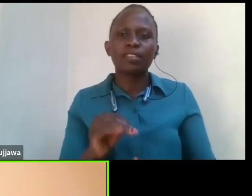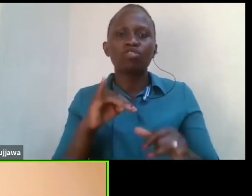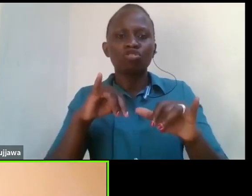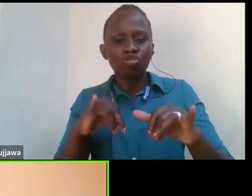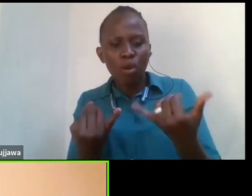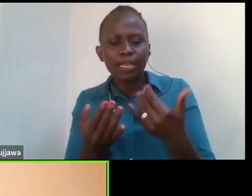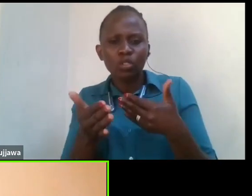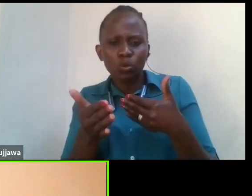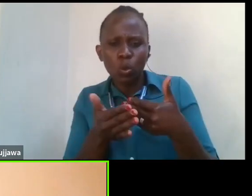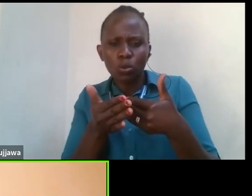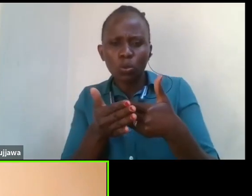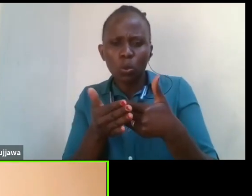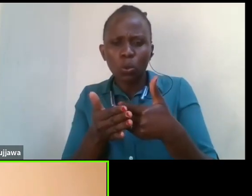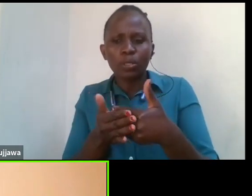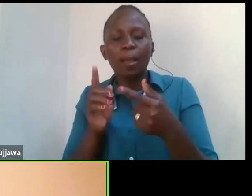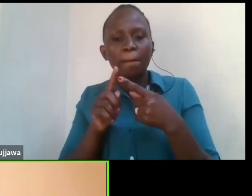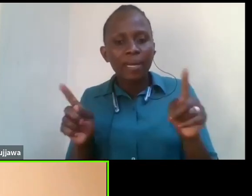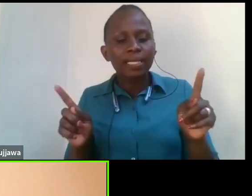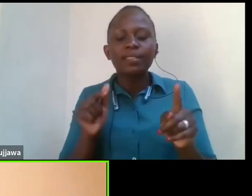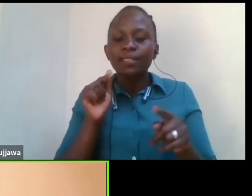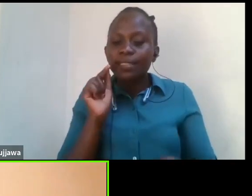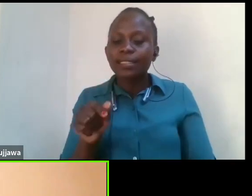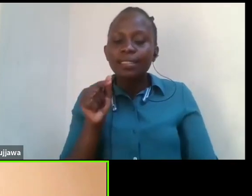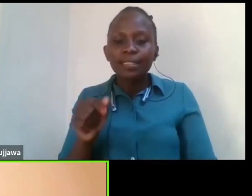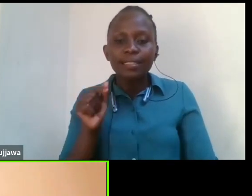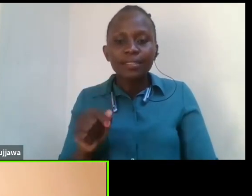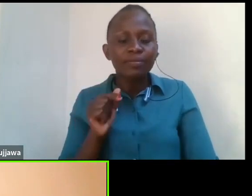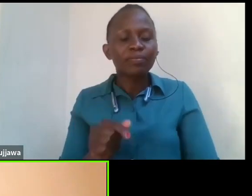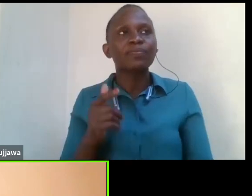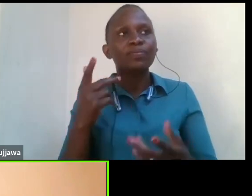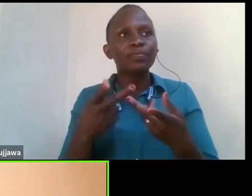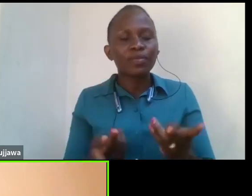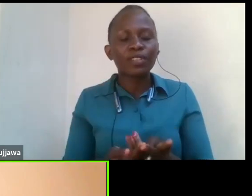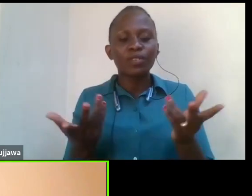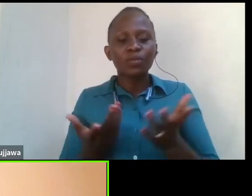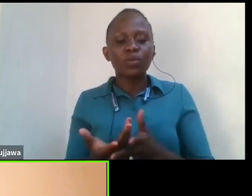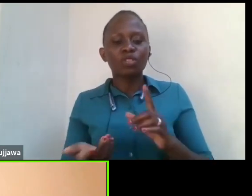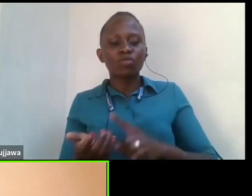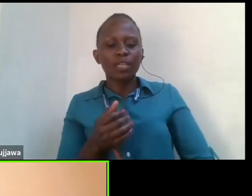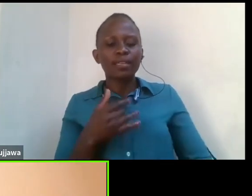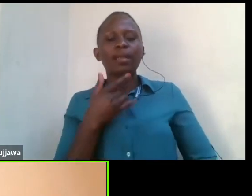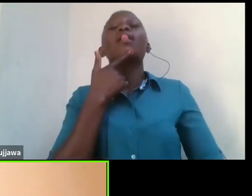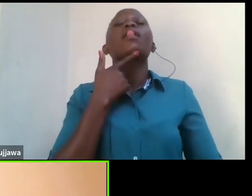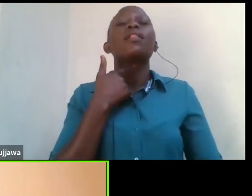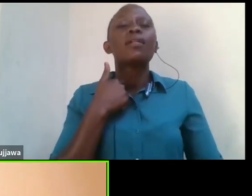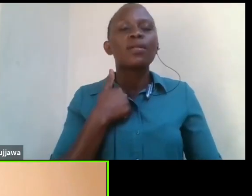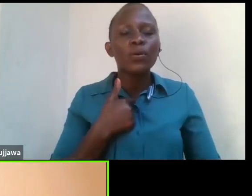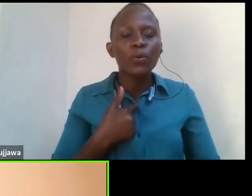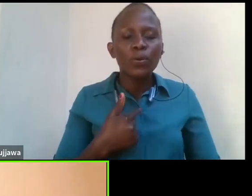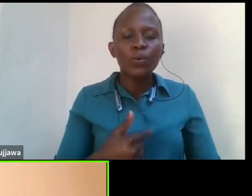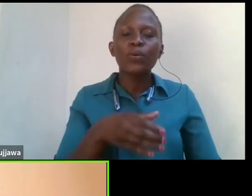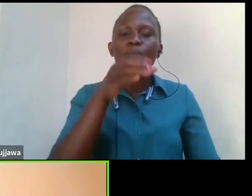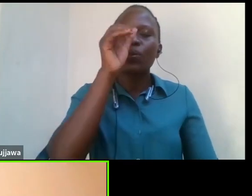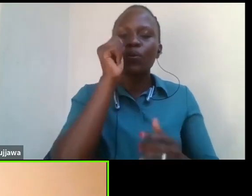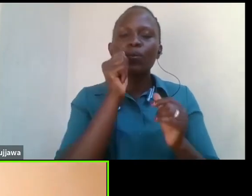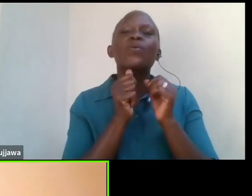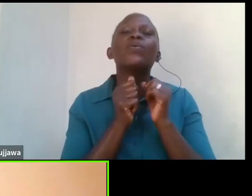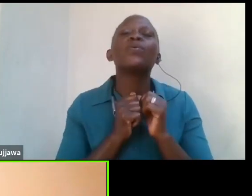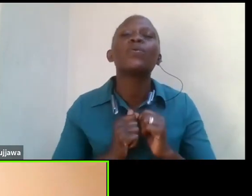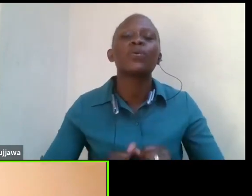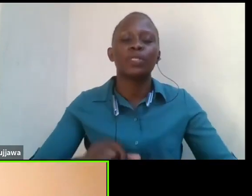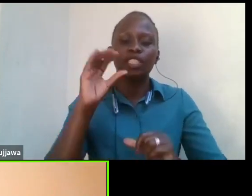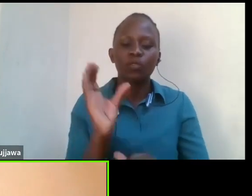that. But ideally, that test that you normally get, the refreshing test that you normally take, I feel in that